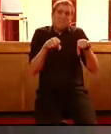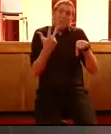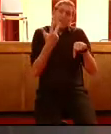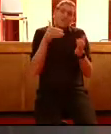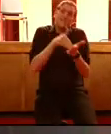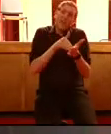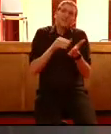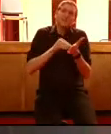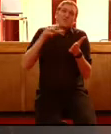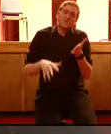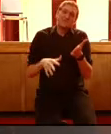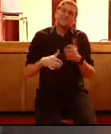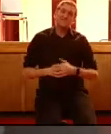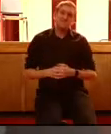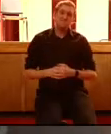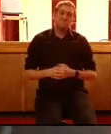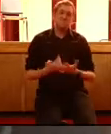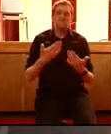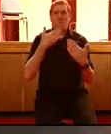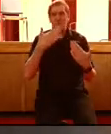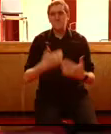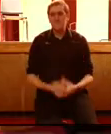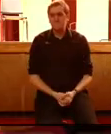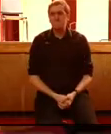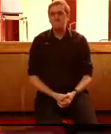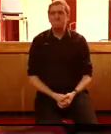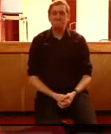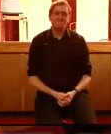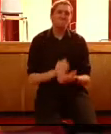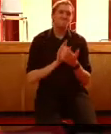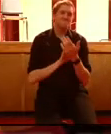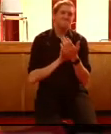So, thank you.